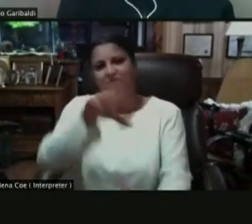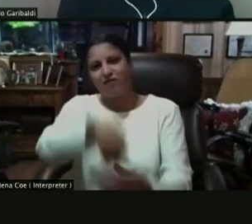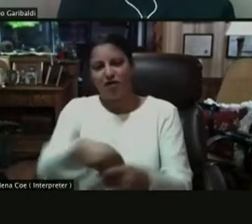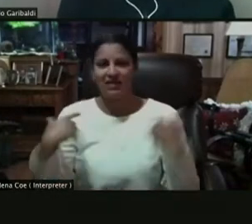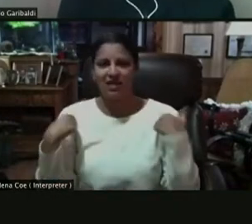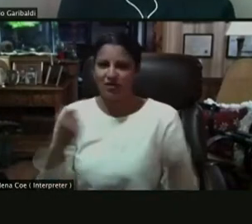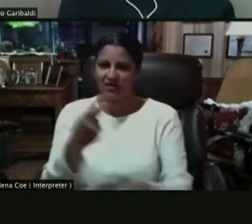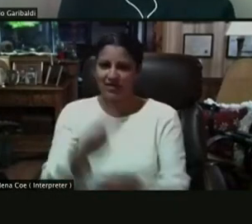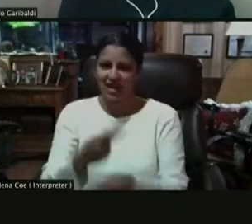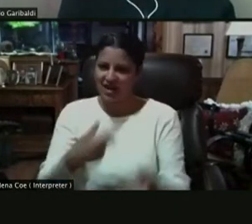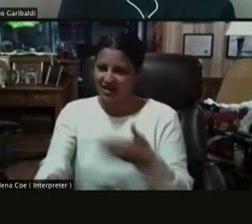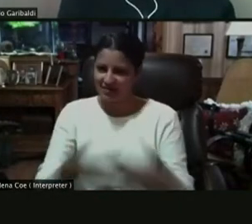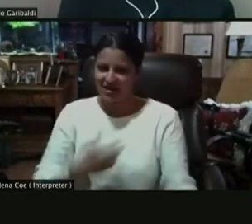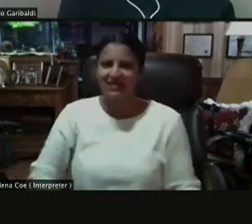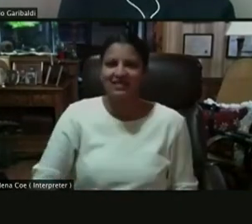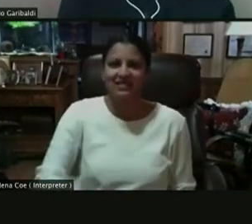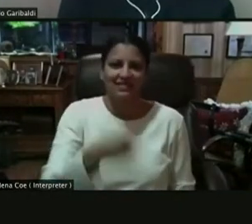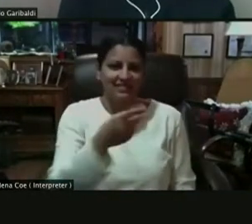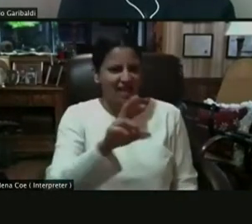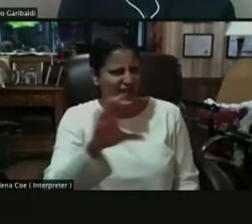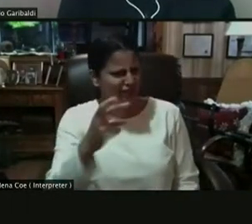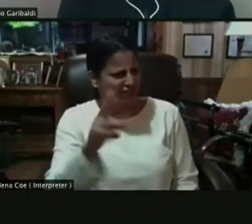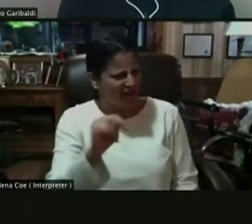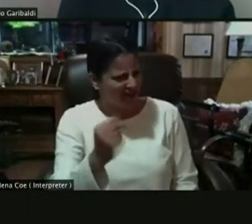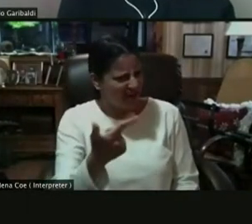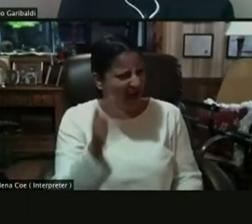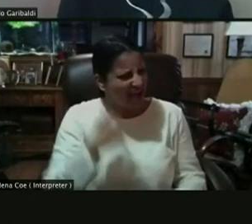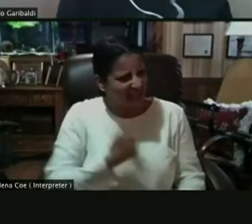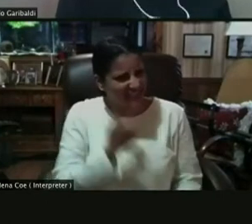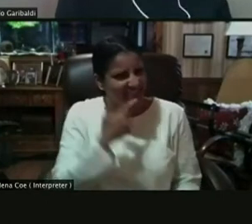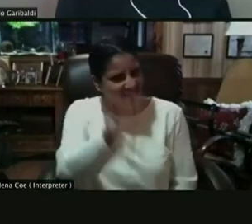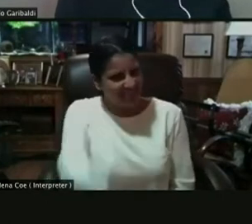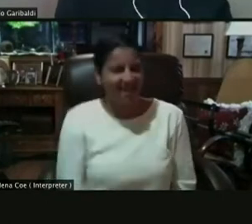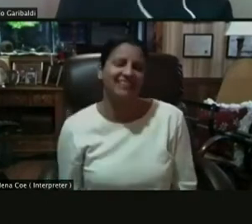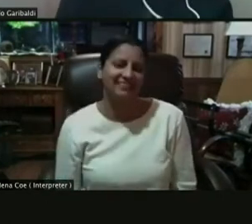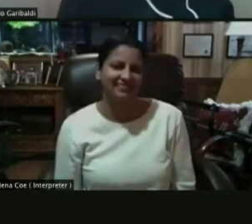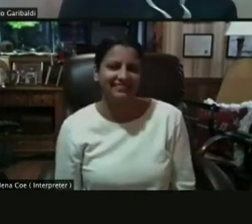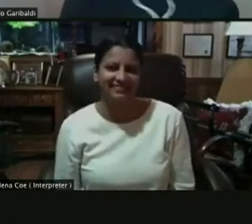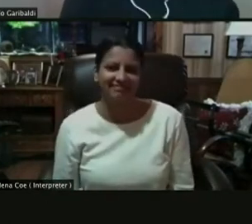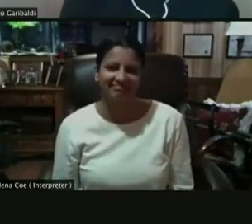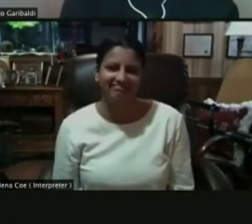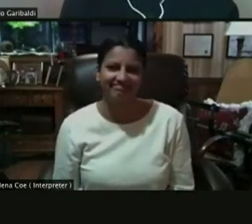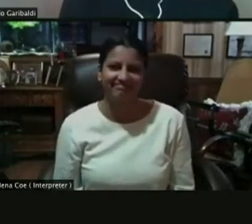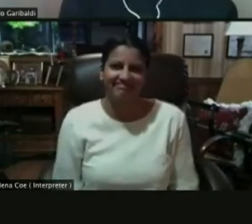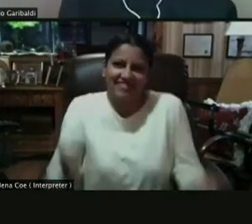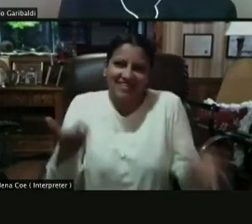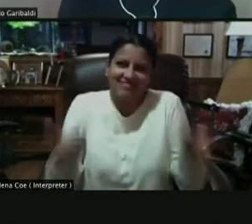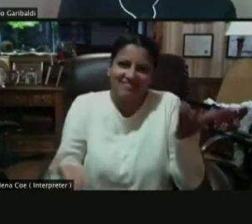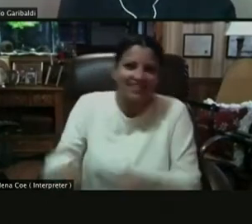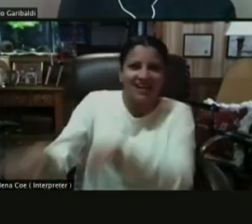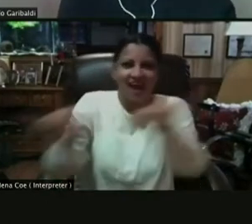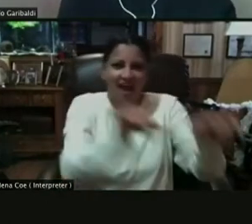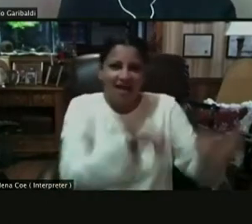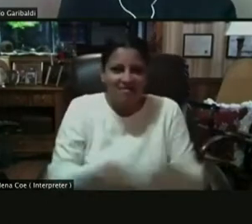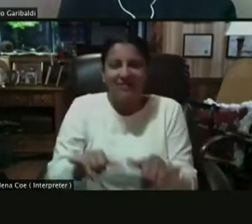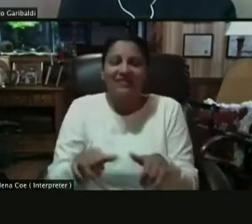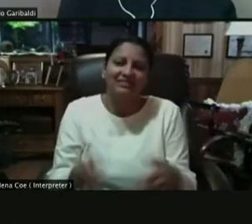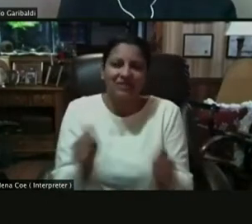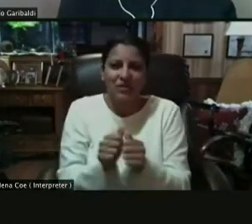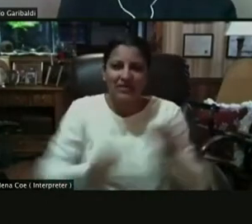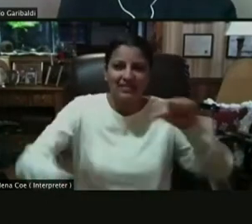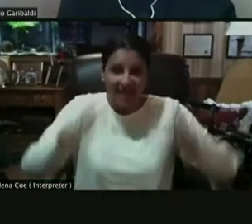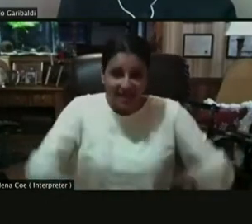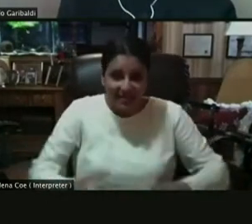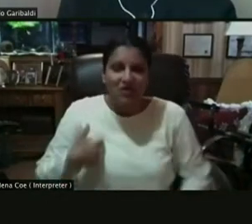Well, Dr. Chung, you stole my thunder there. I feel like maybe this is a common thing among scientists. We like to bake. I